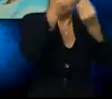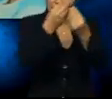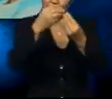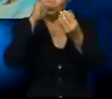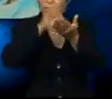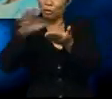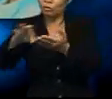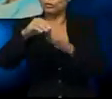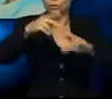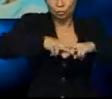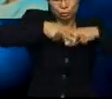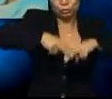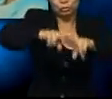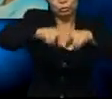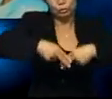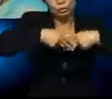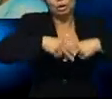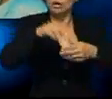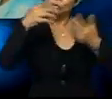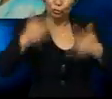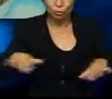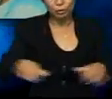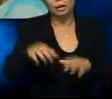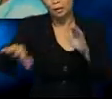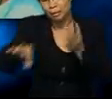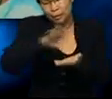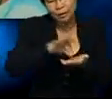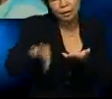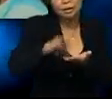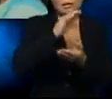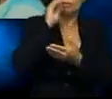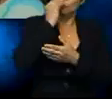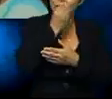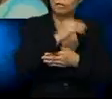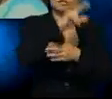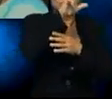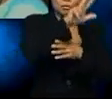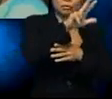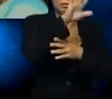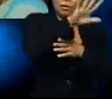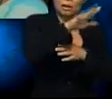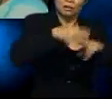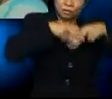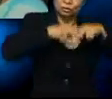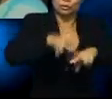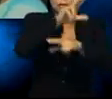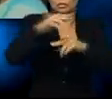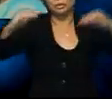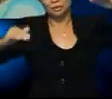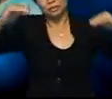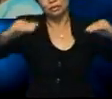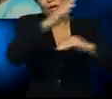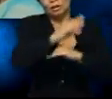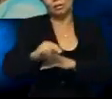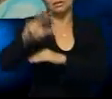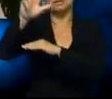the swings instead? Oh, I already did that when I was picking flowers up. There are 4 swings, 3 seesaws, and 3 monkey